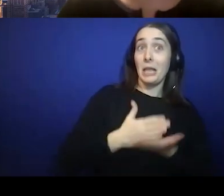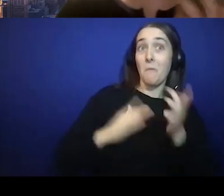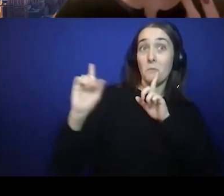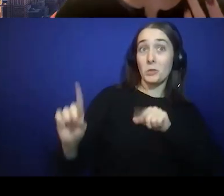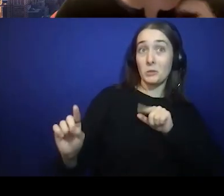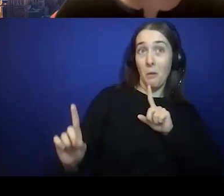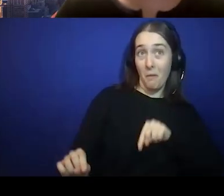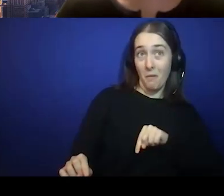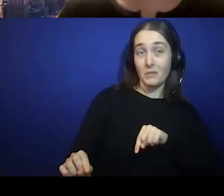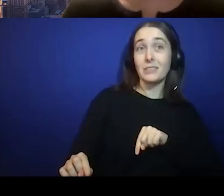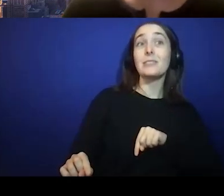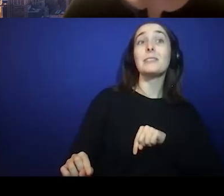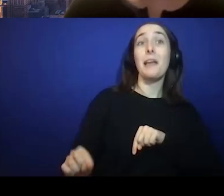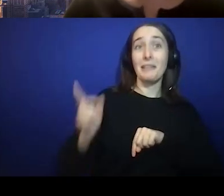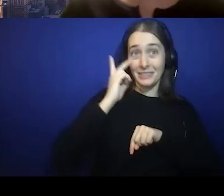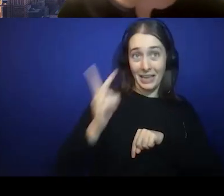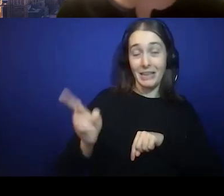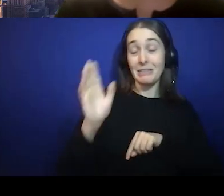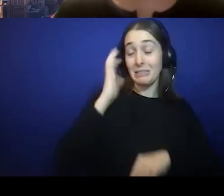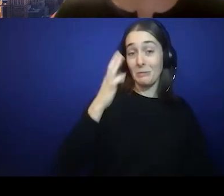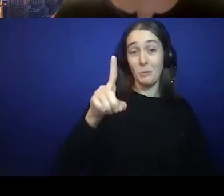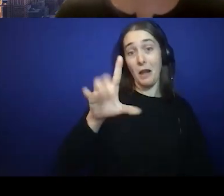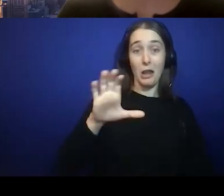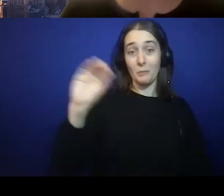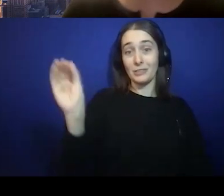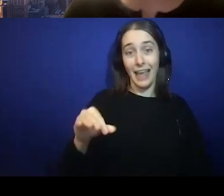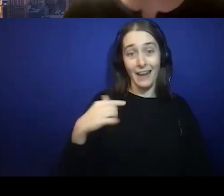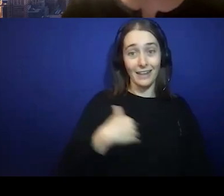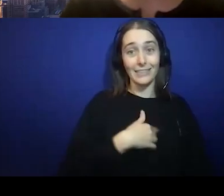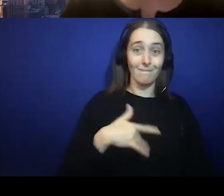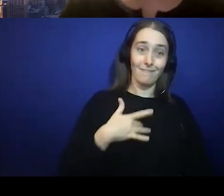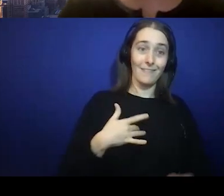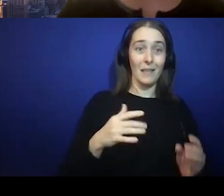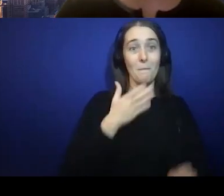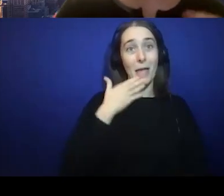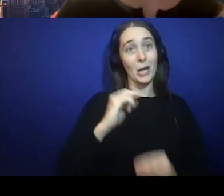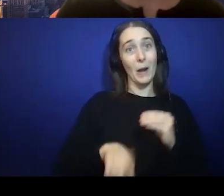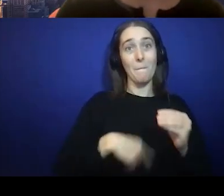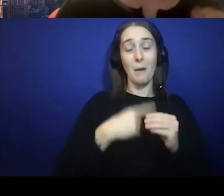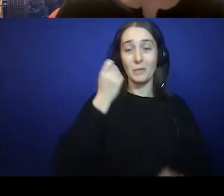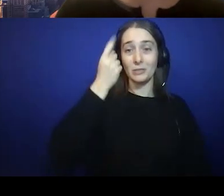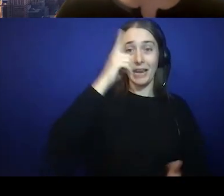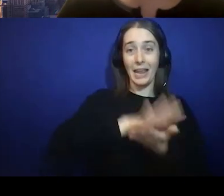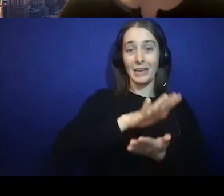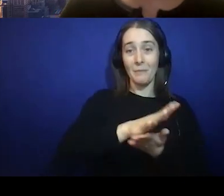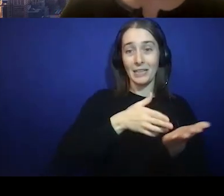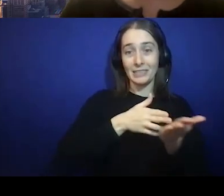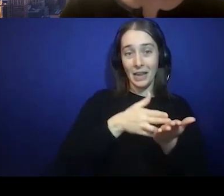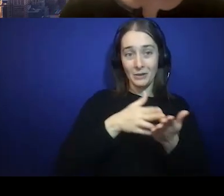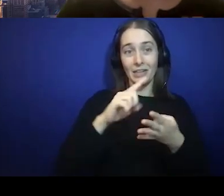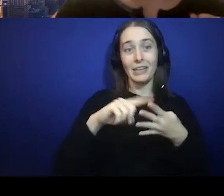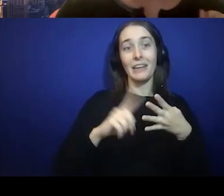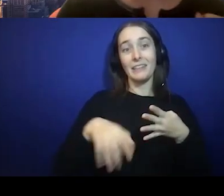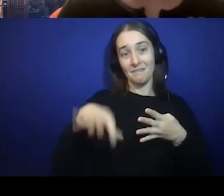it seems like 100% of us felt better about the academic rules of academic integrity, as well as finding